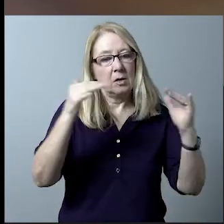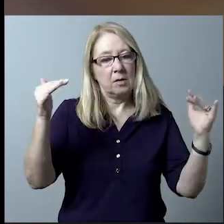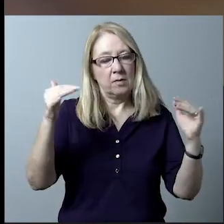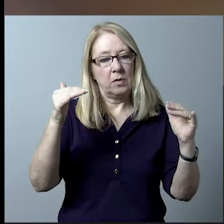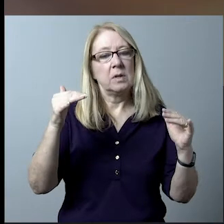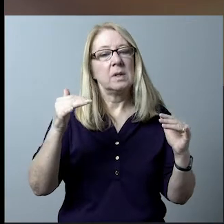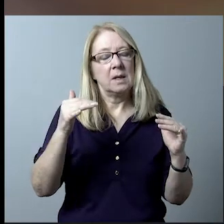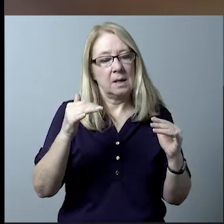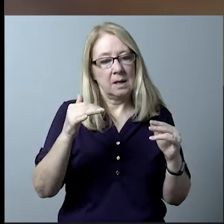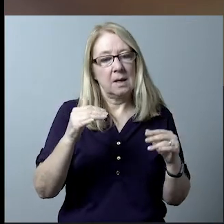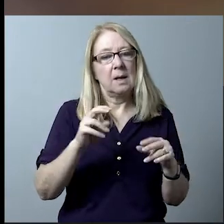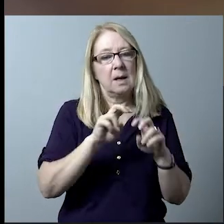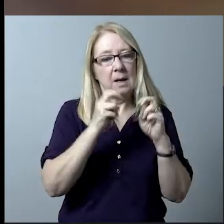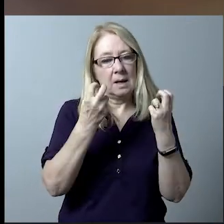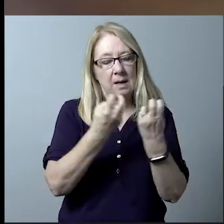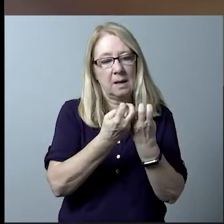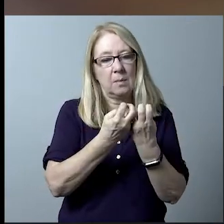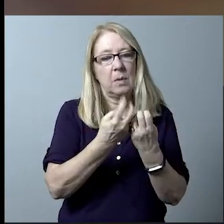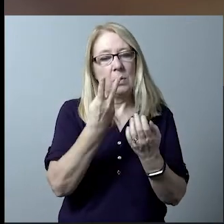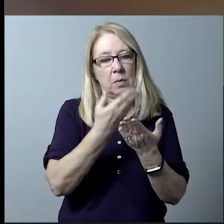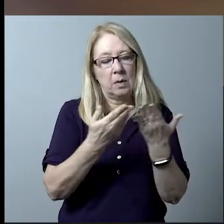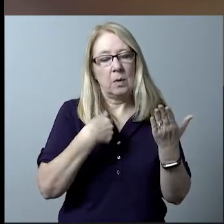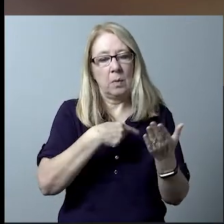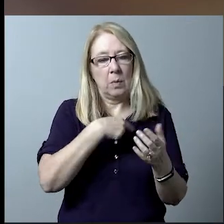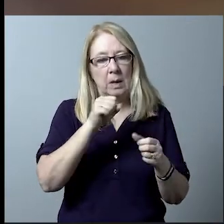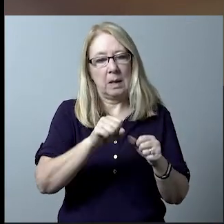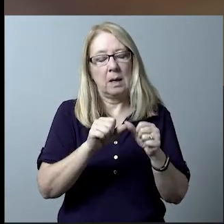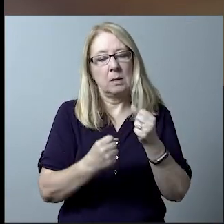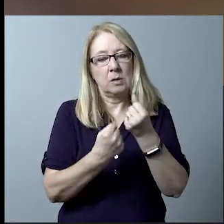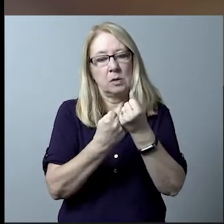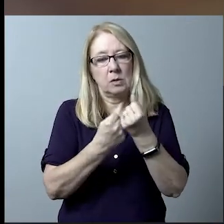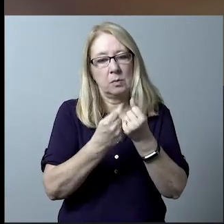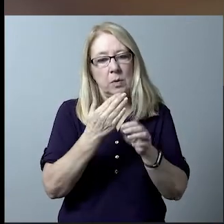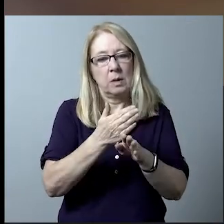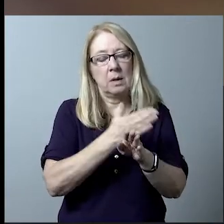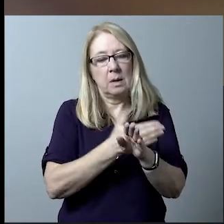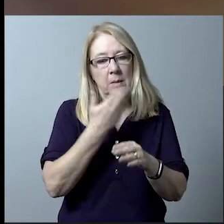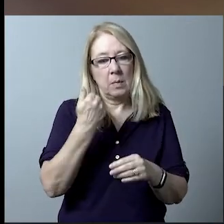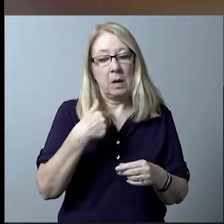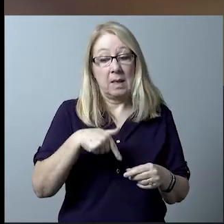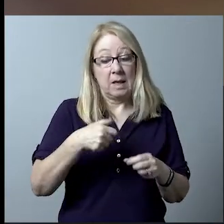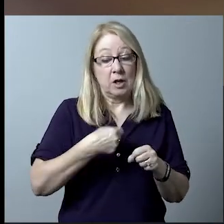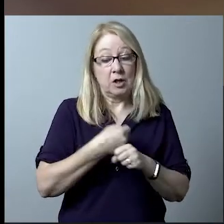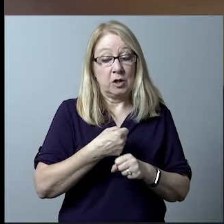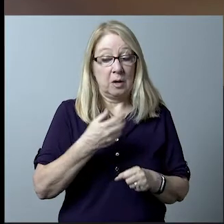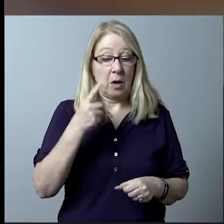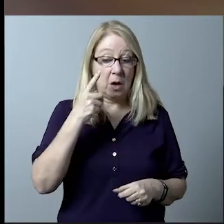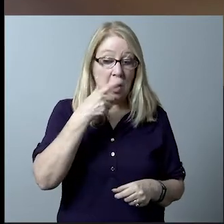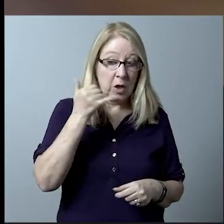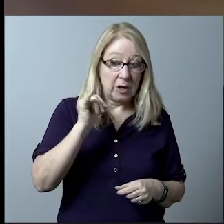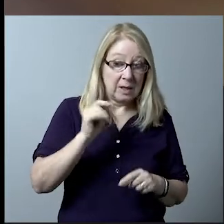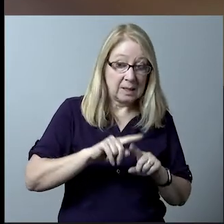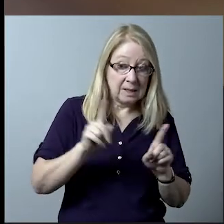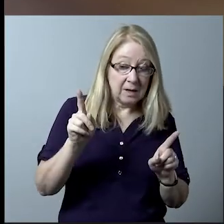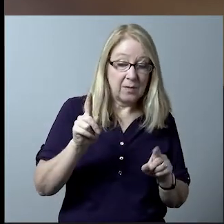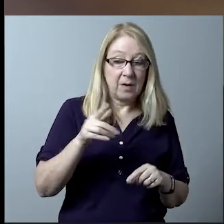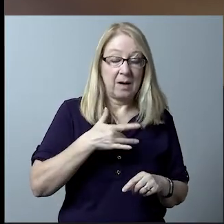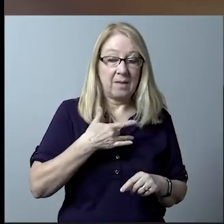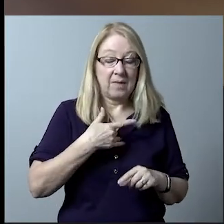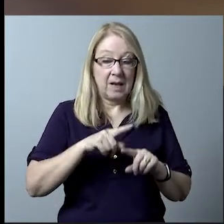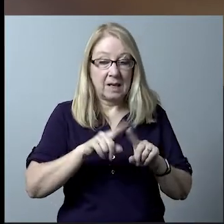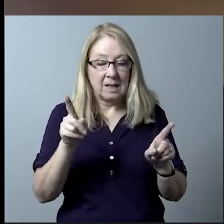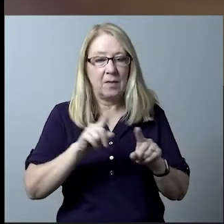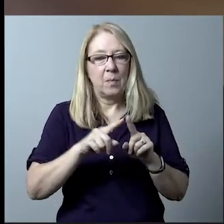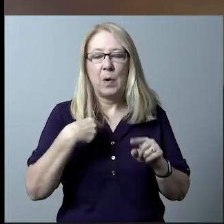at an overarching Diversity Committee, 2 areas we know we can be supporting further. This year might look and feel different, but we want